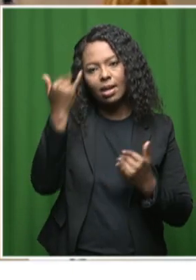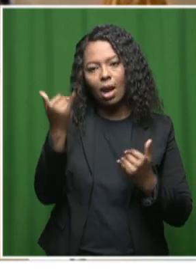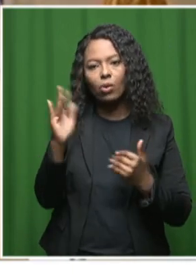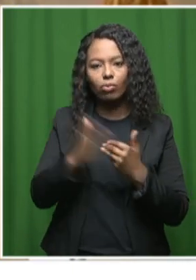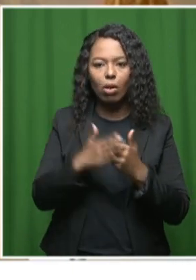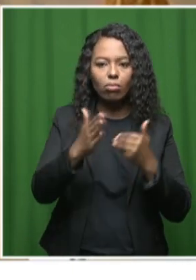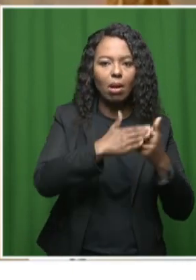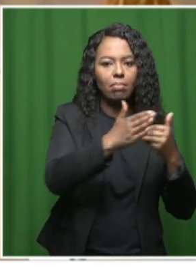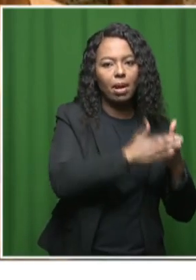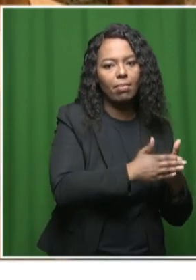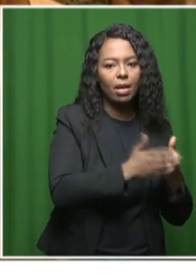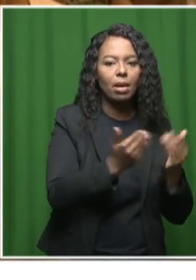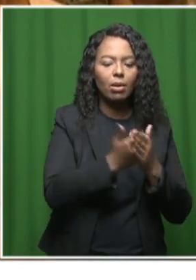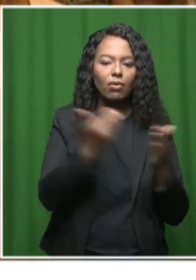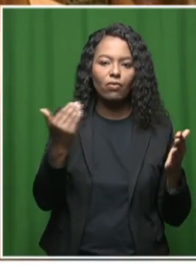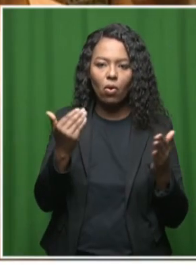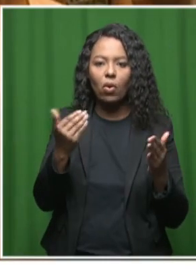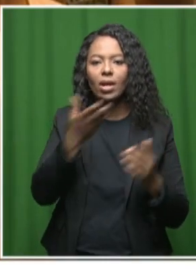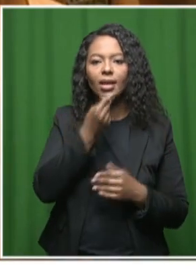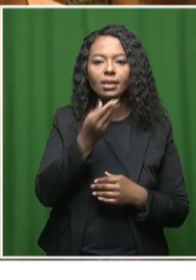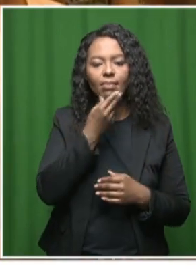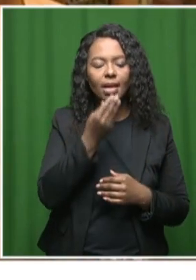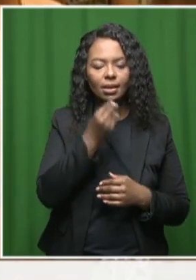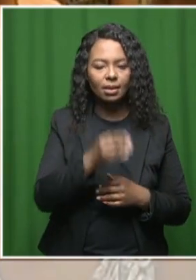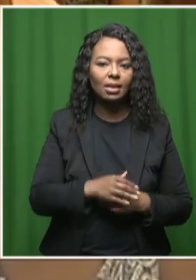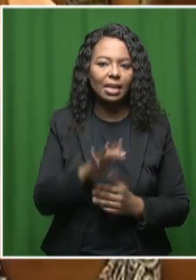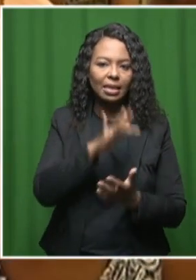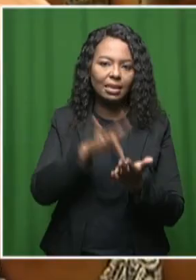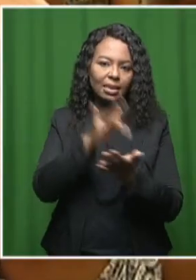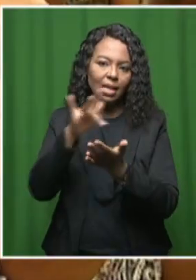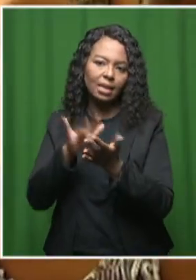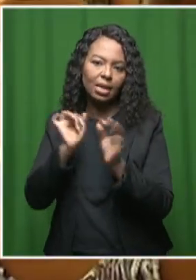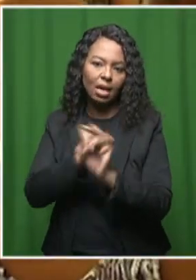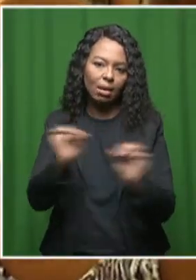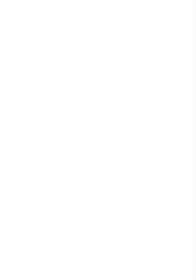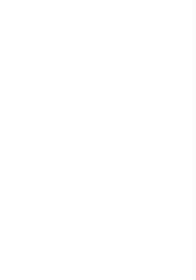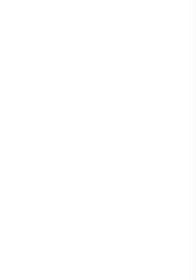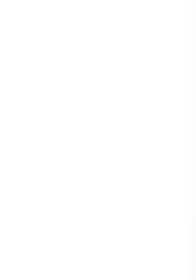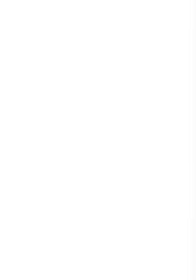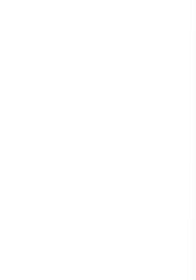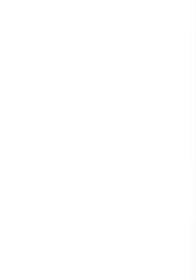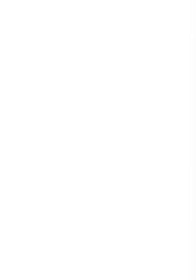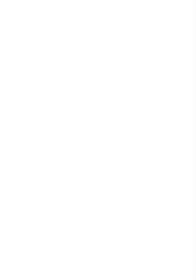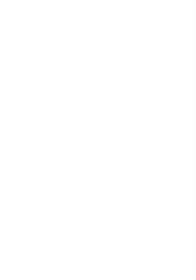to close before Christmas. Jade Paulser, SABC News, Durban.